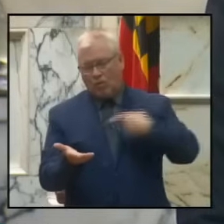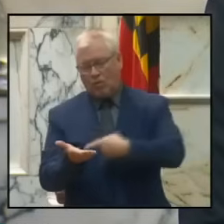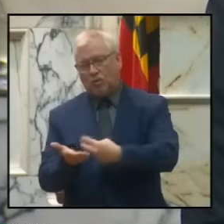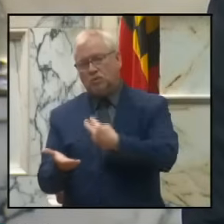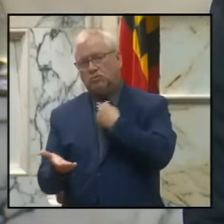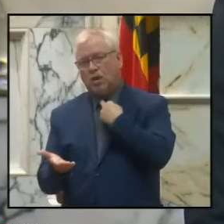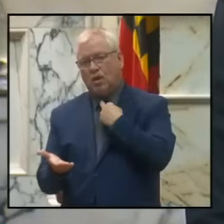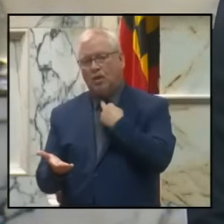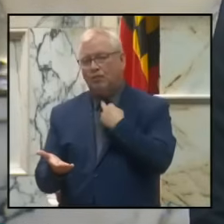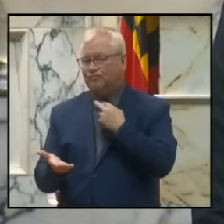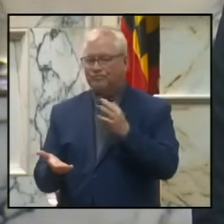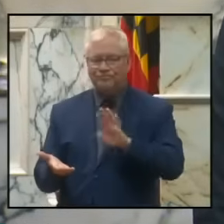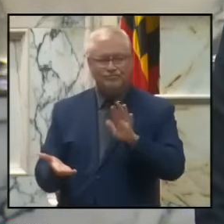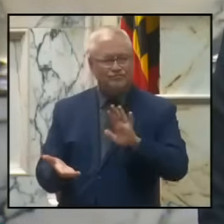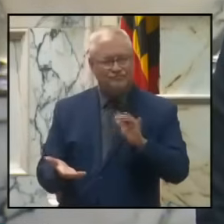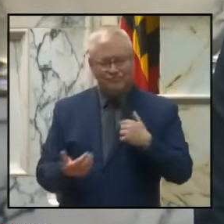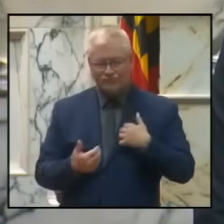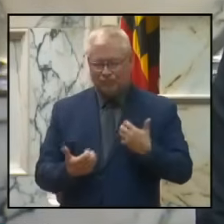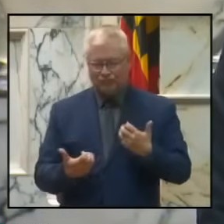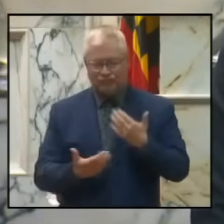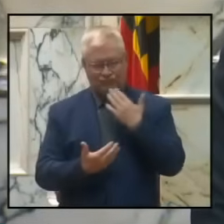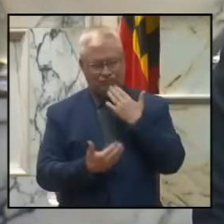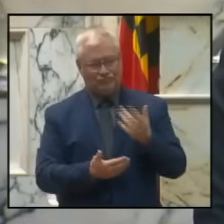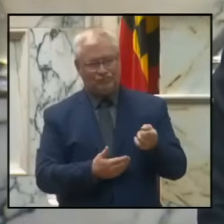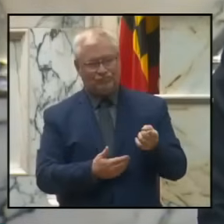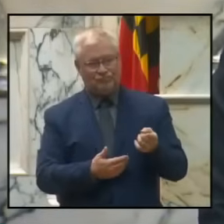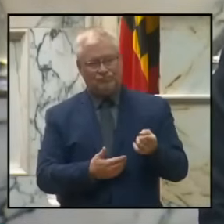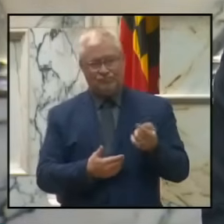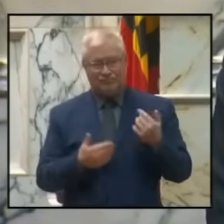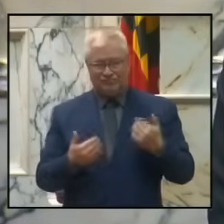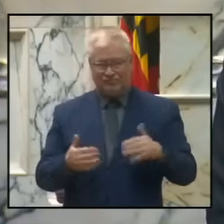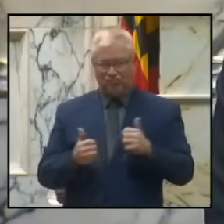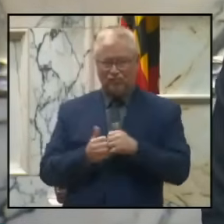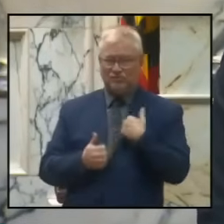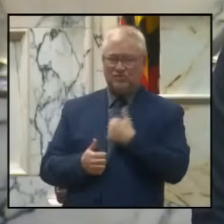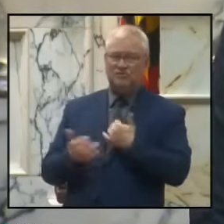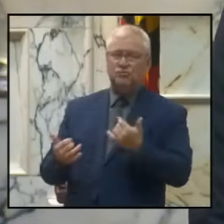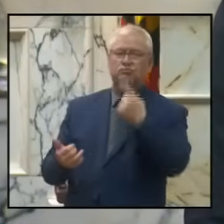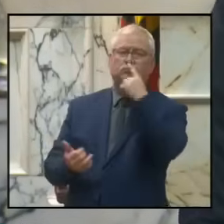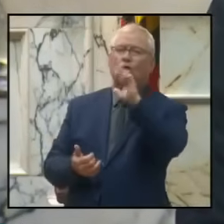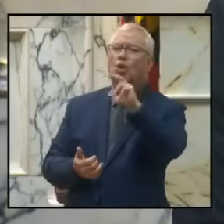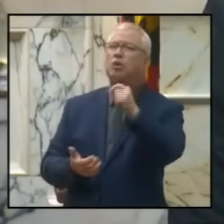say, is with us today. And Carlos, can we please ask you to stand?